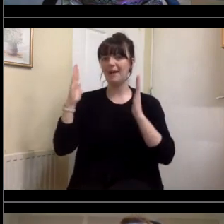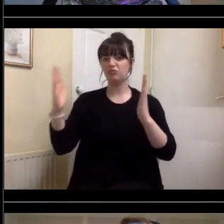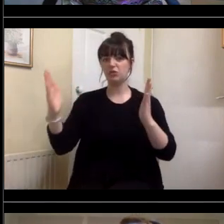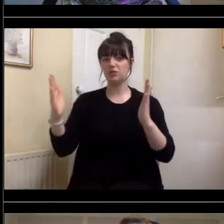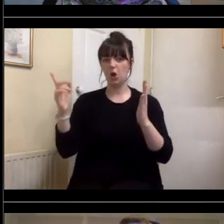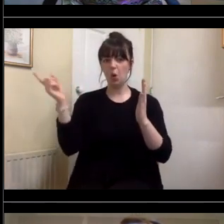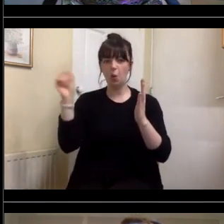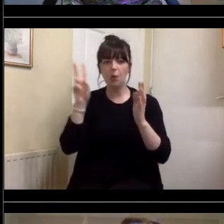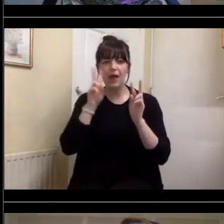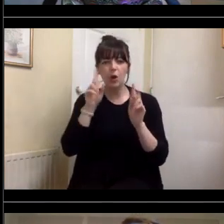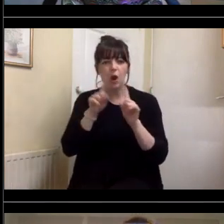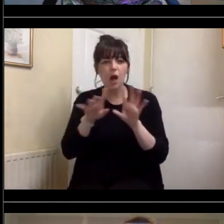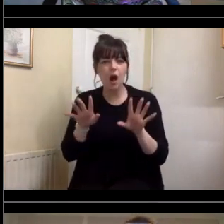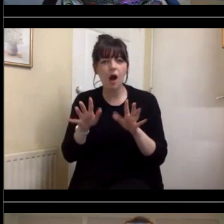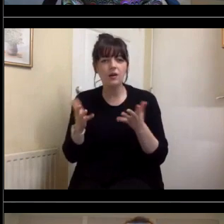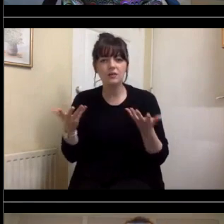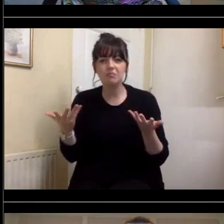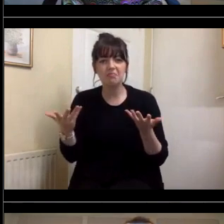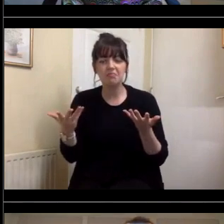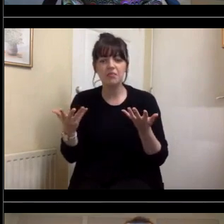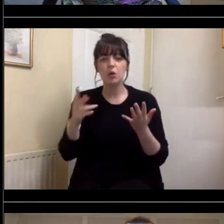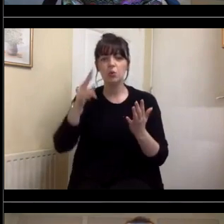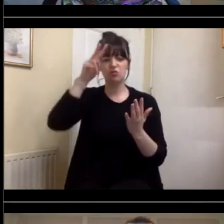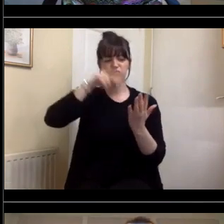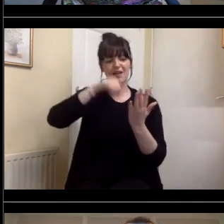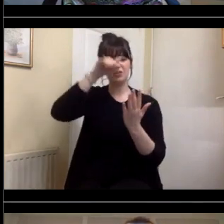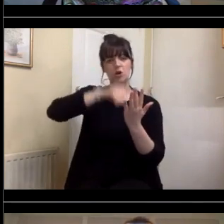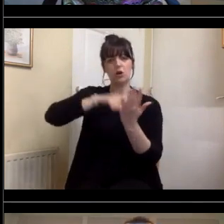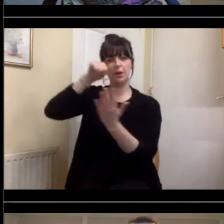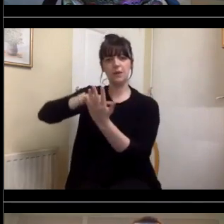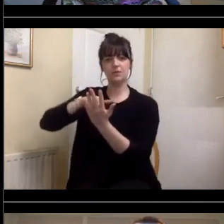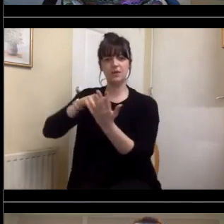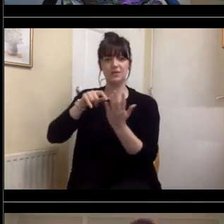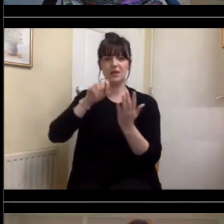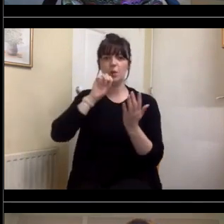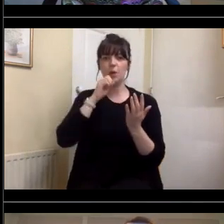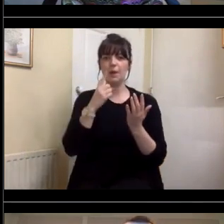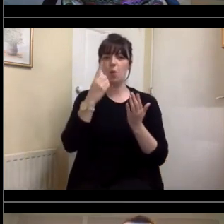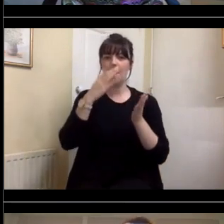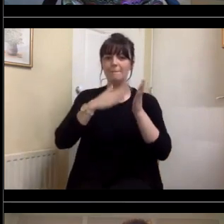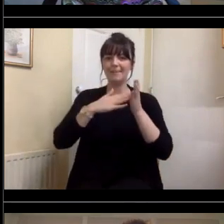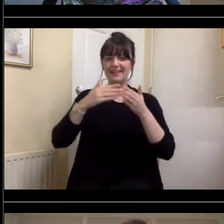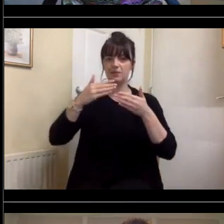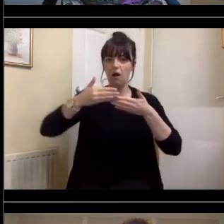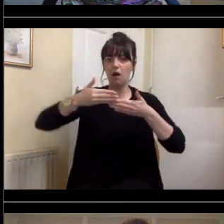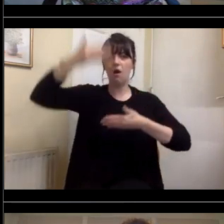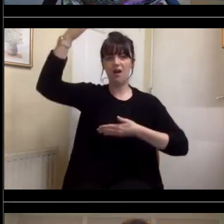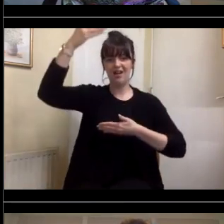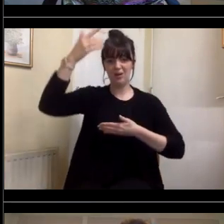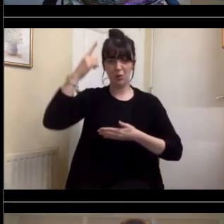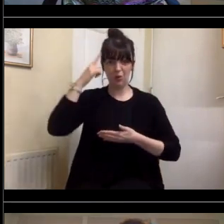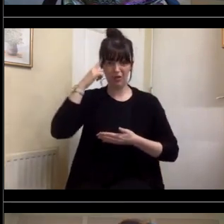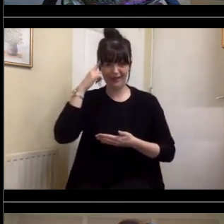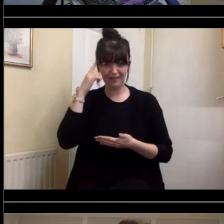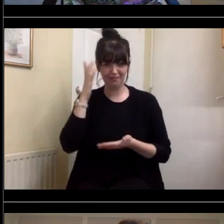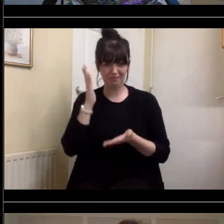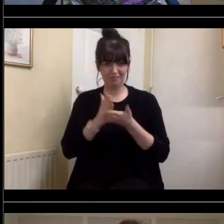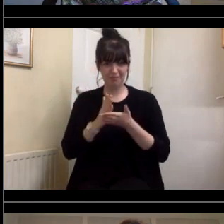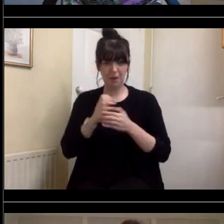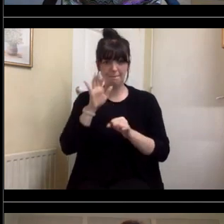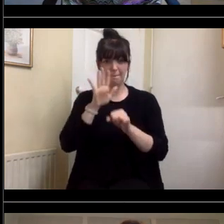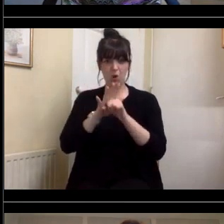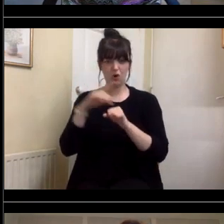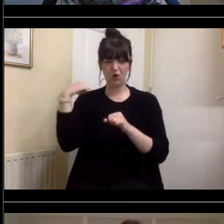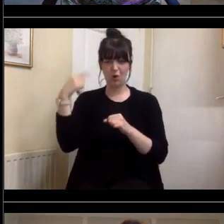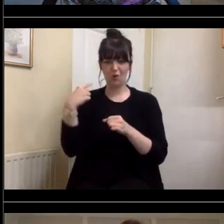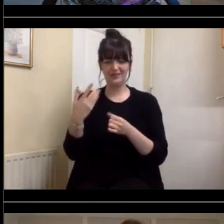look like? This person says, we've read in the documents that they'll be 1 meter in height. Will that really make much difference for noise mitigation?